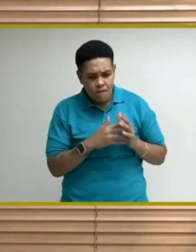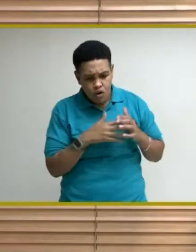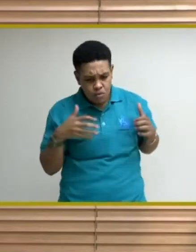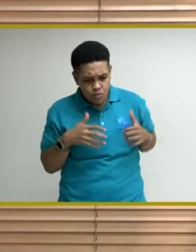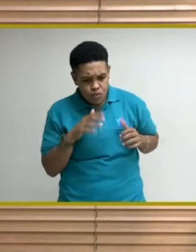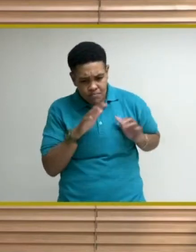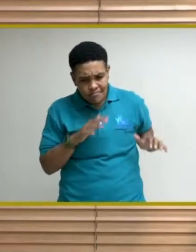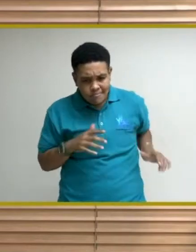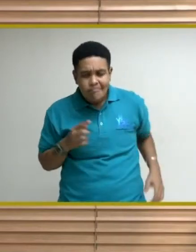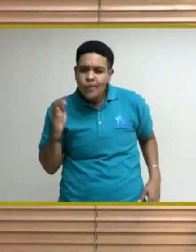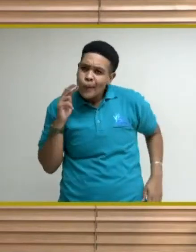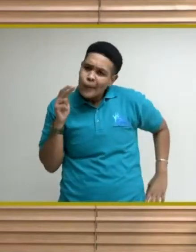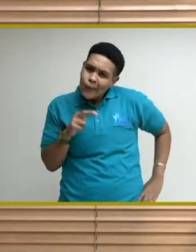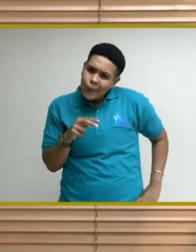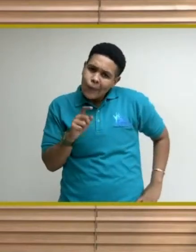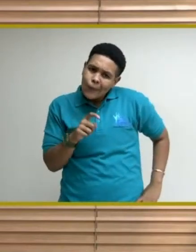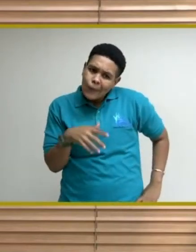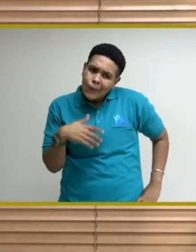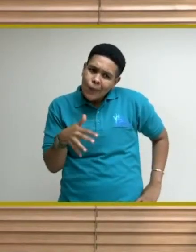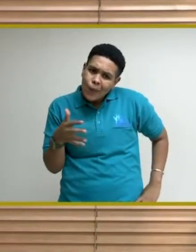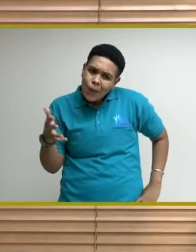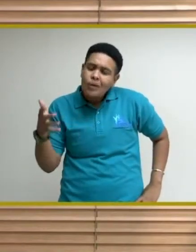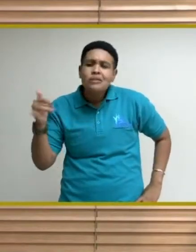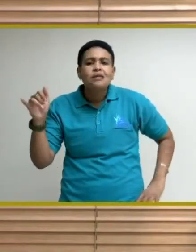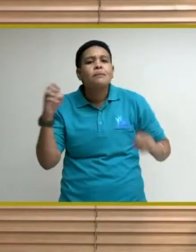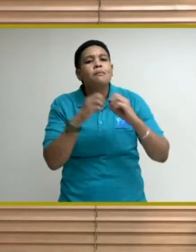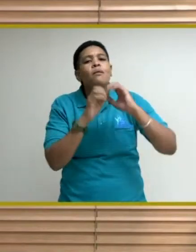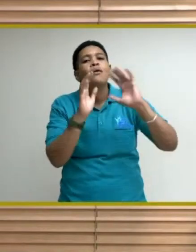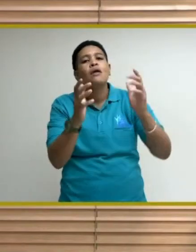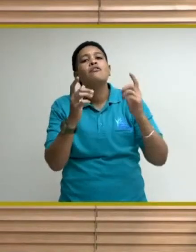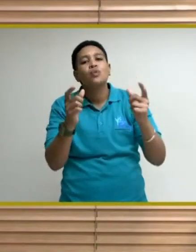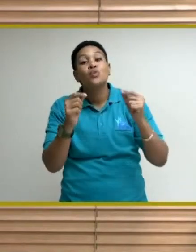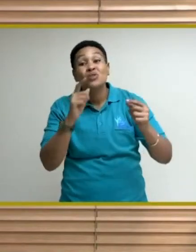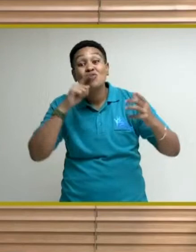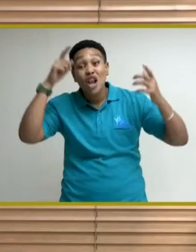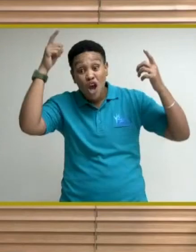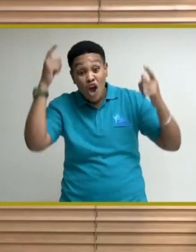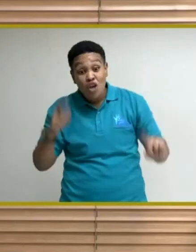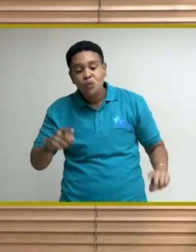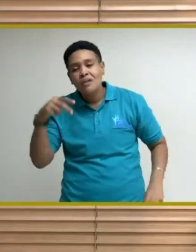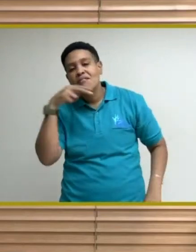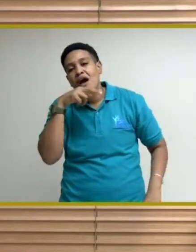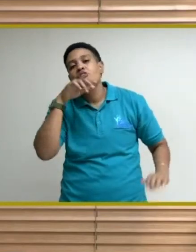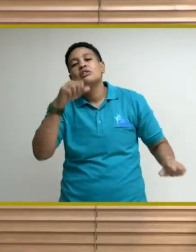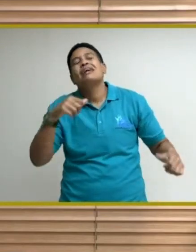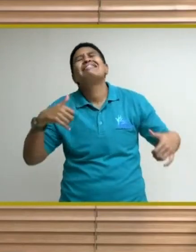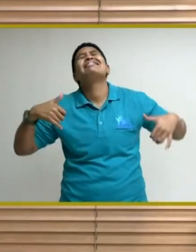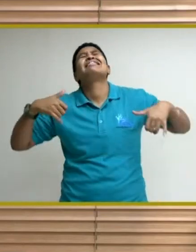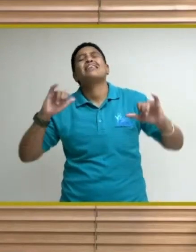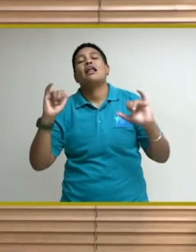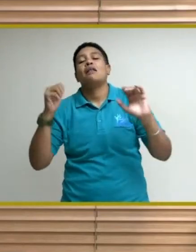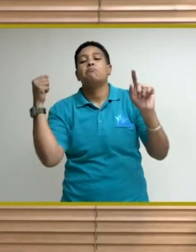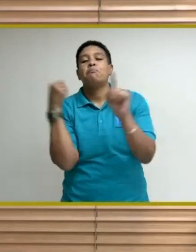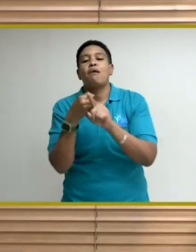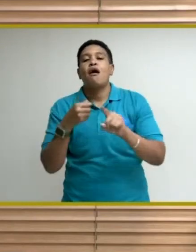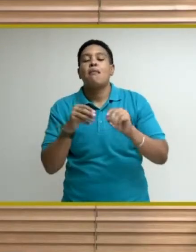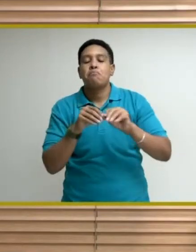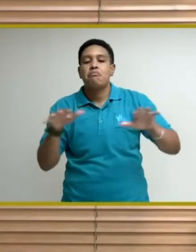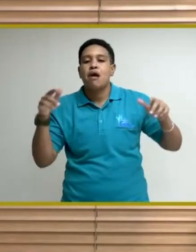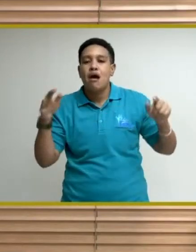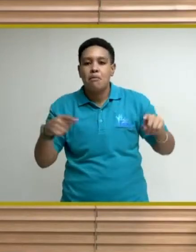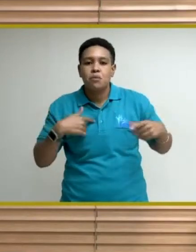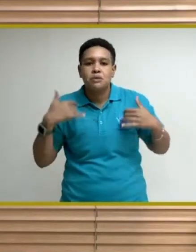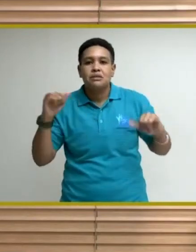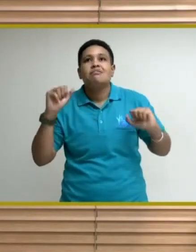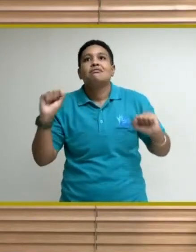groups, and there's still a long way to go. And as a consequence, the virus can still have an impact, and we can